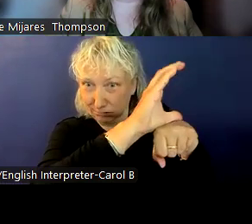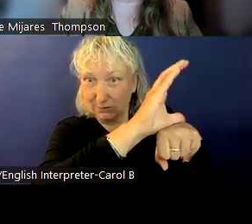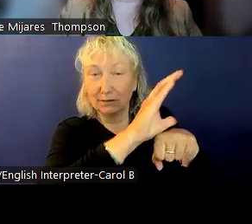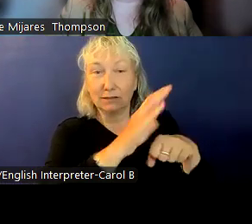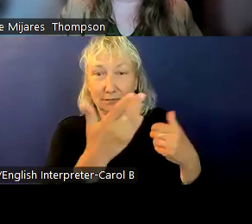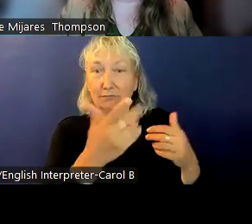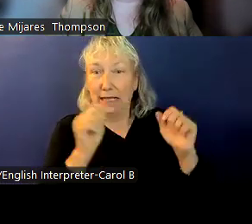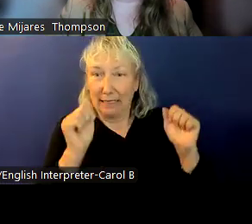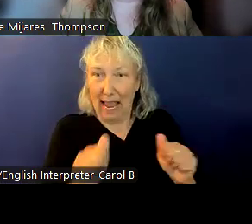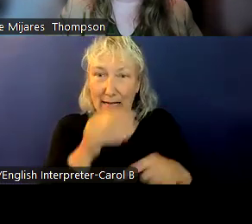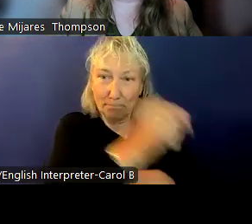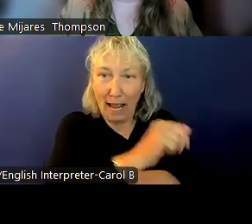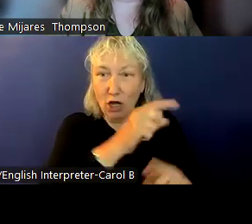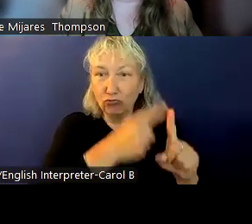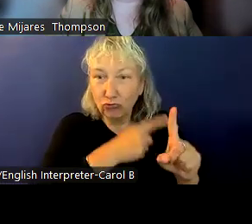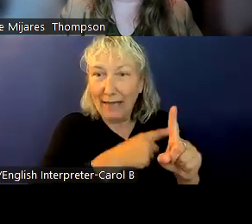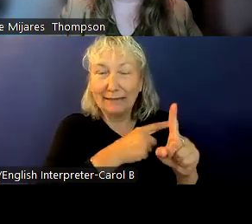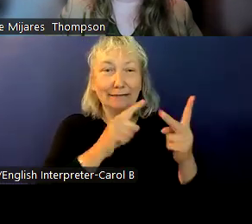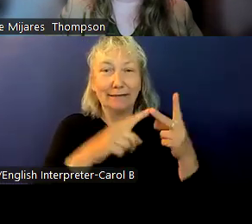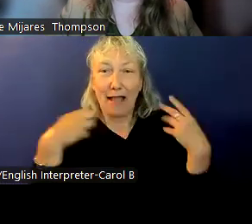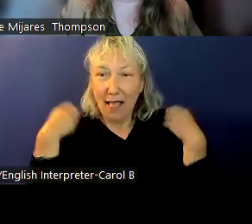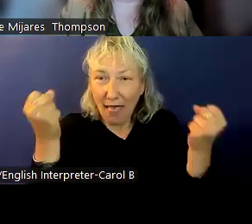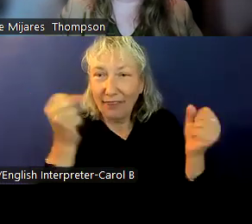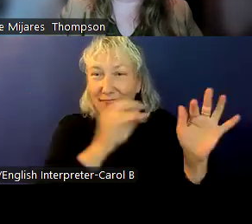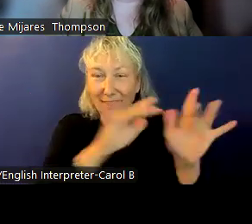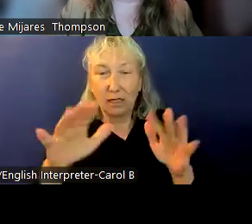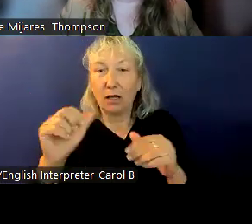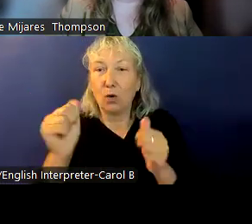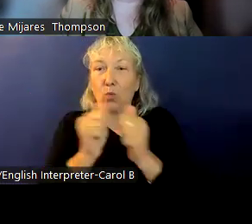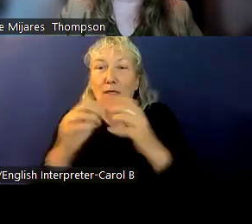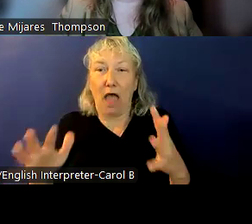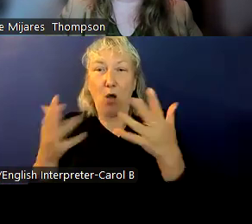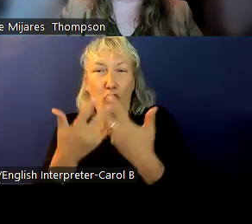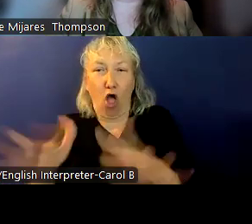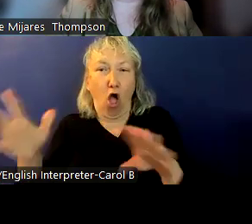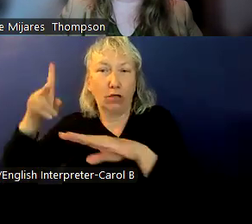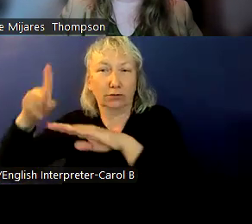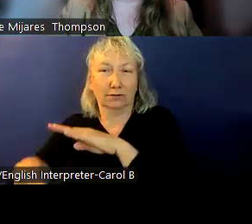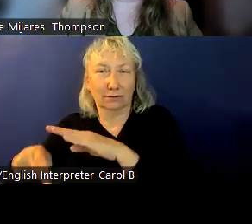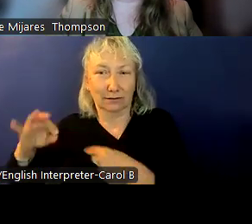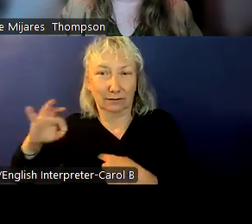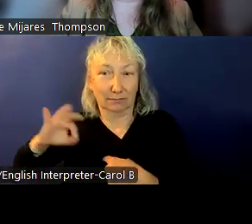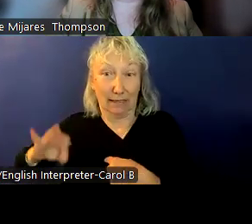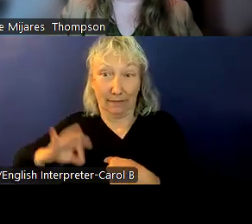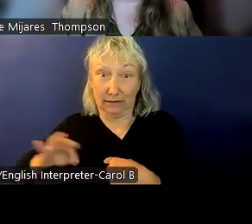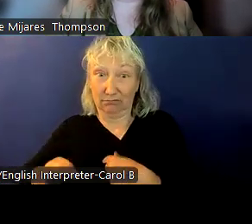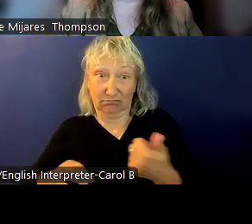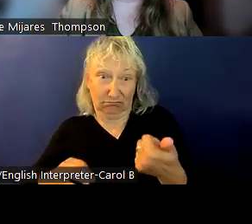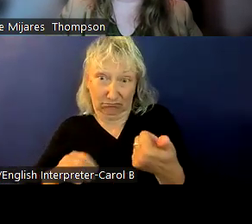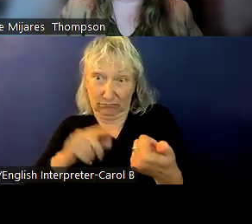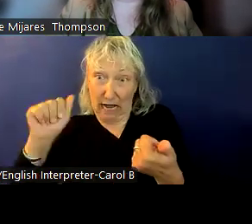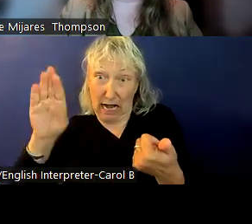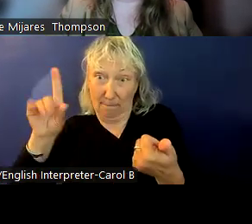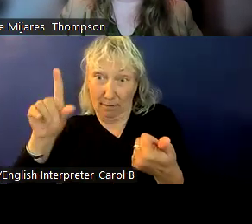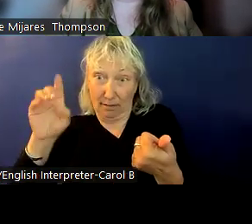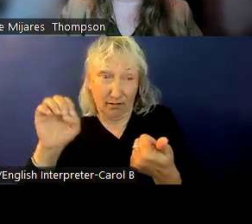healthcare costs, and not worry about losing your benefits. So $3,000 or $4,000 in an ABLE account, you don't have to go through what